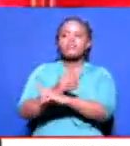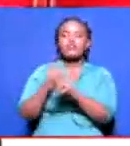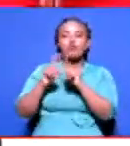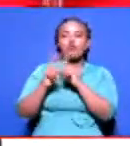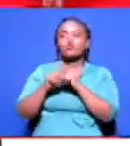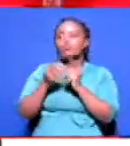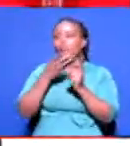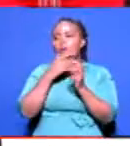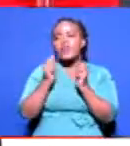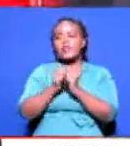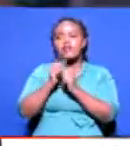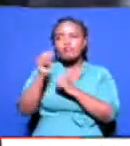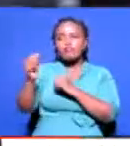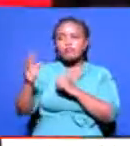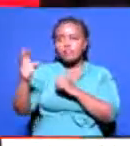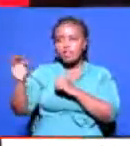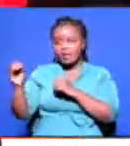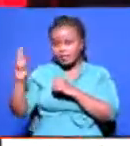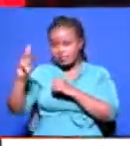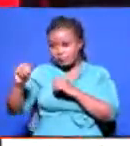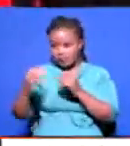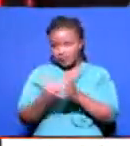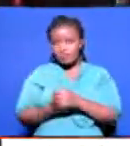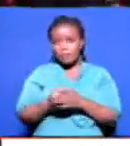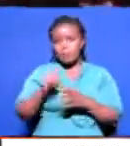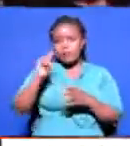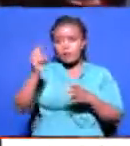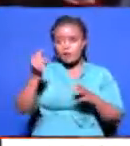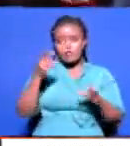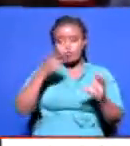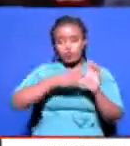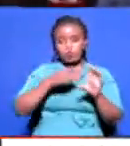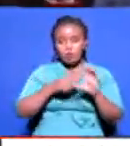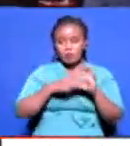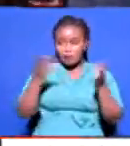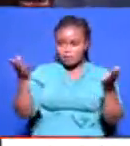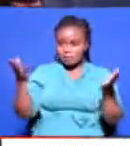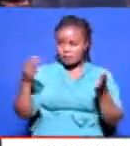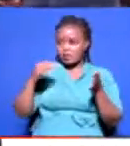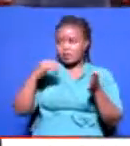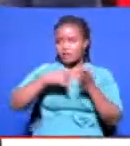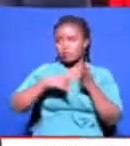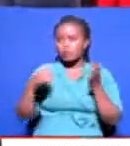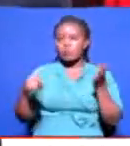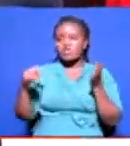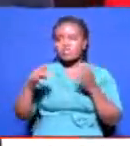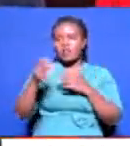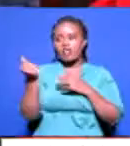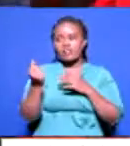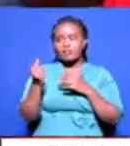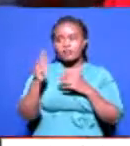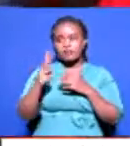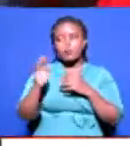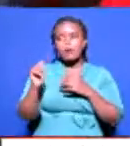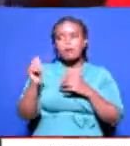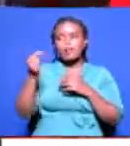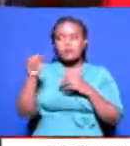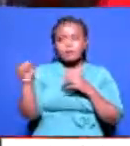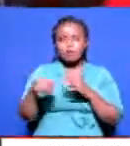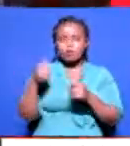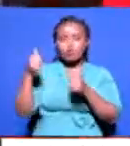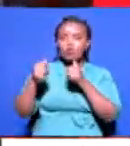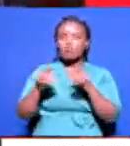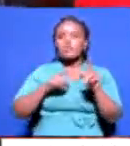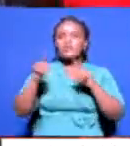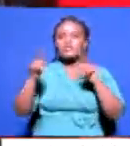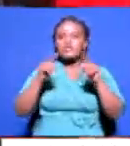meters races. Kenya will participate in various disciplines, excluding badminton team, which won't travel after failing to take part